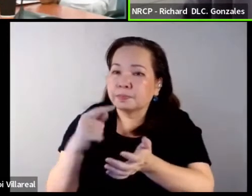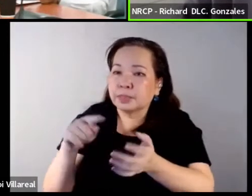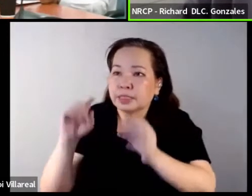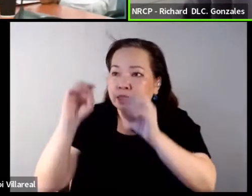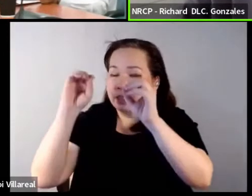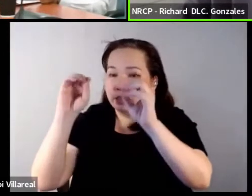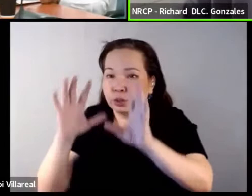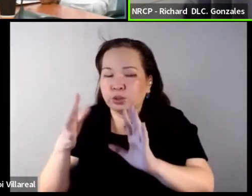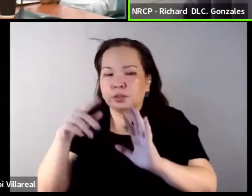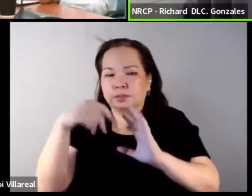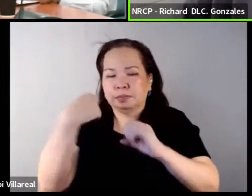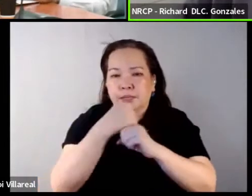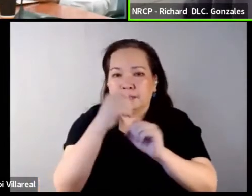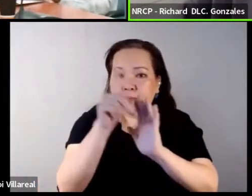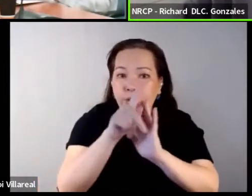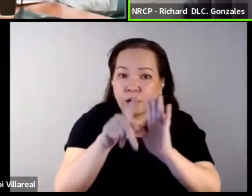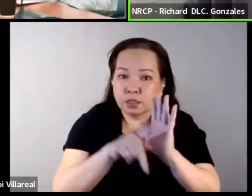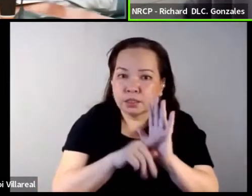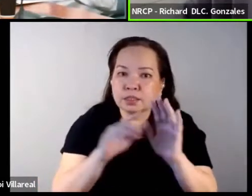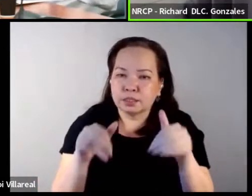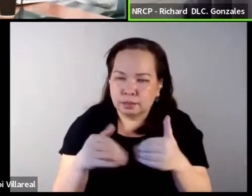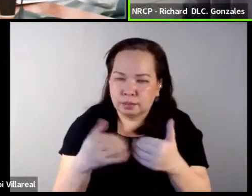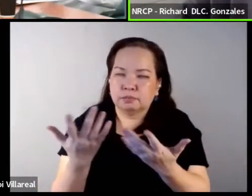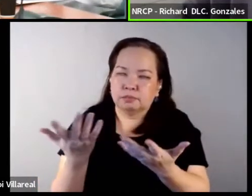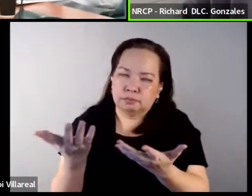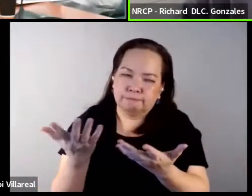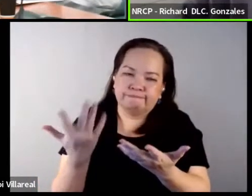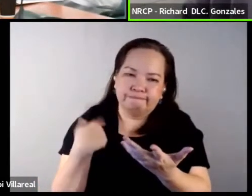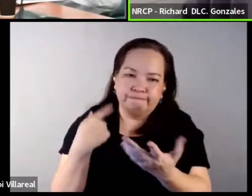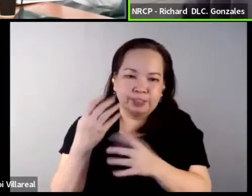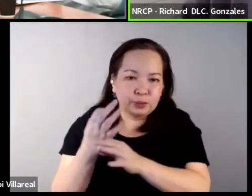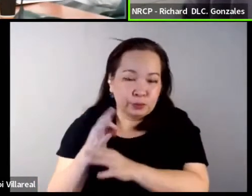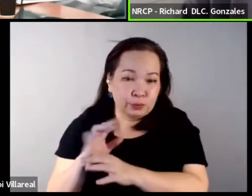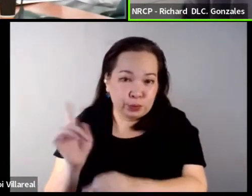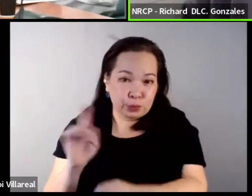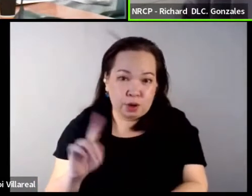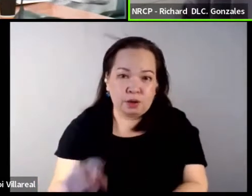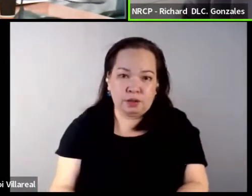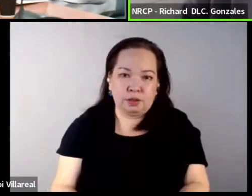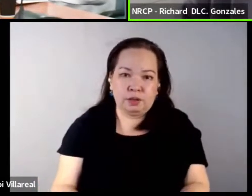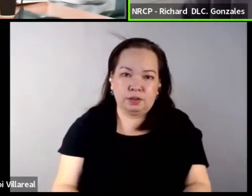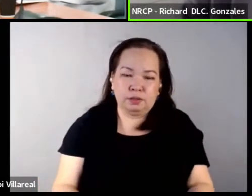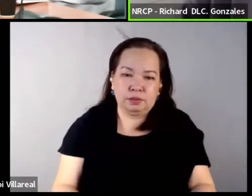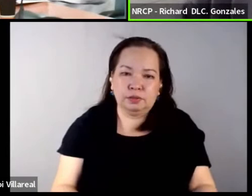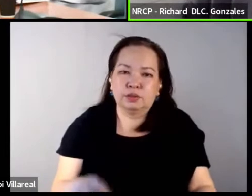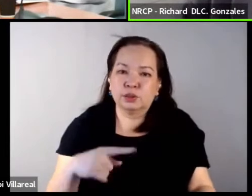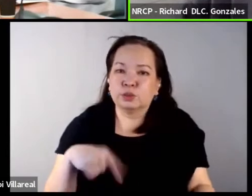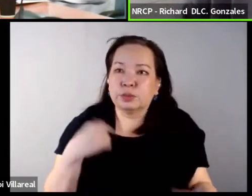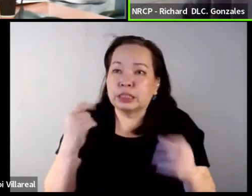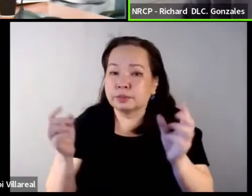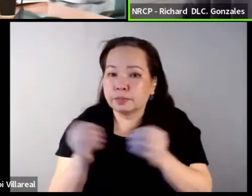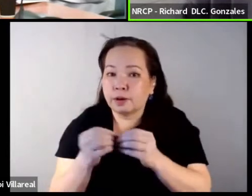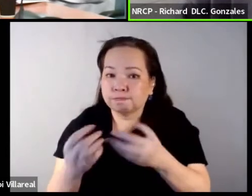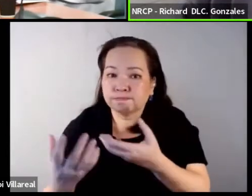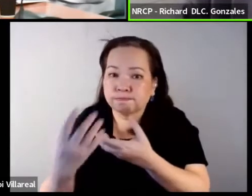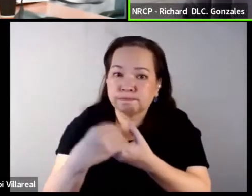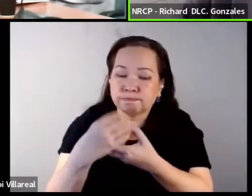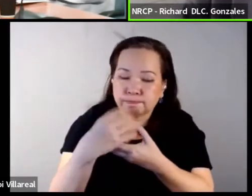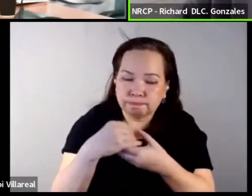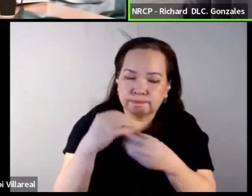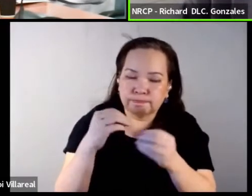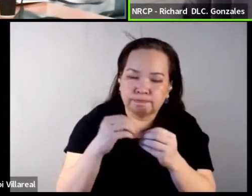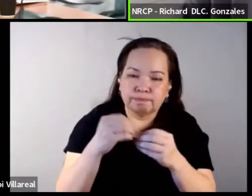learning recovery policies such as this. This includes who would be learning and participating in the ARAL